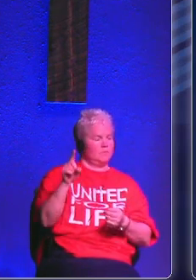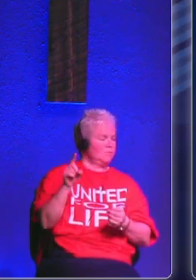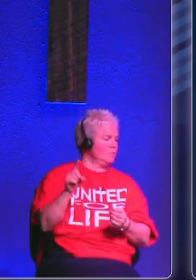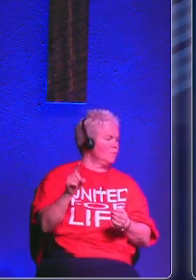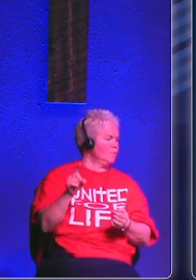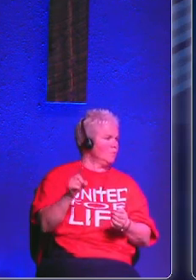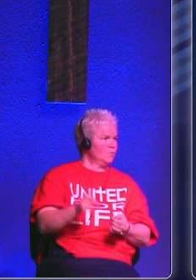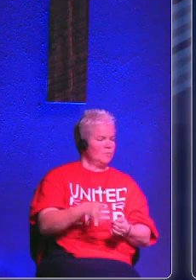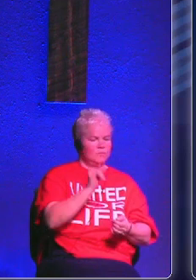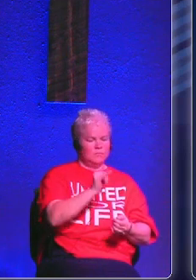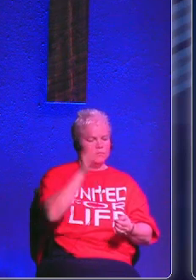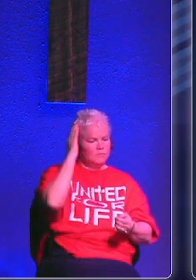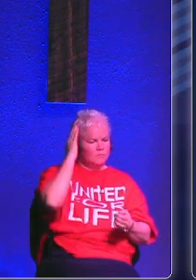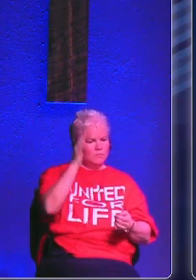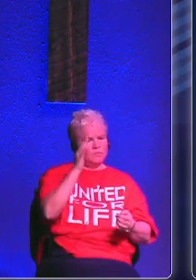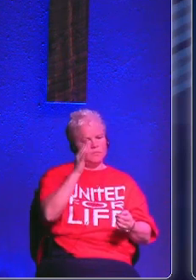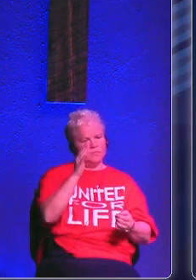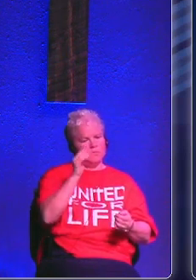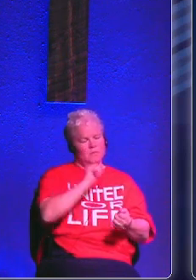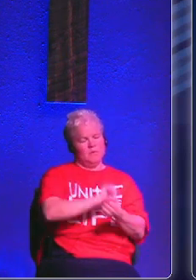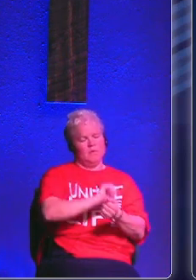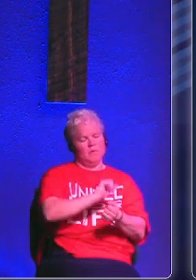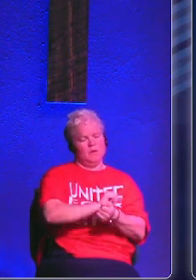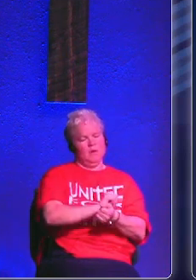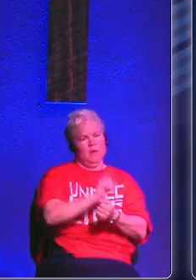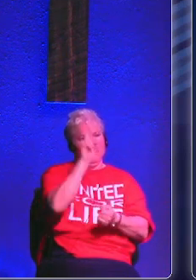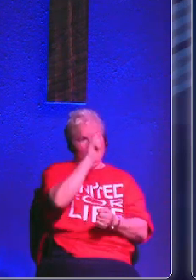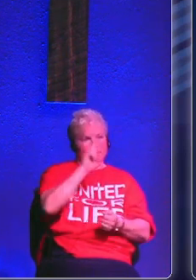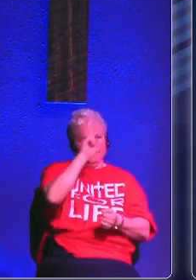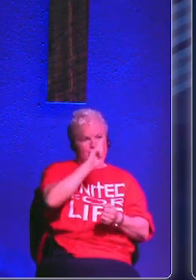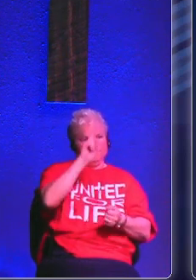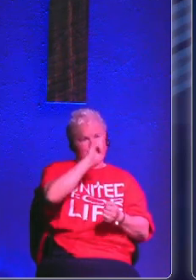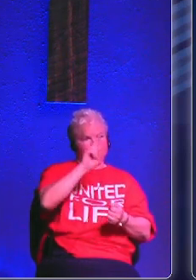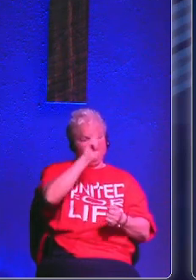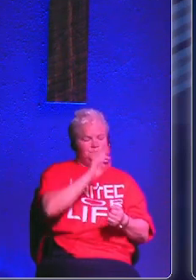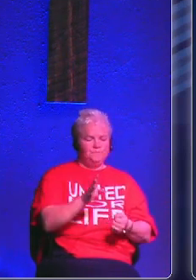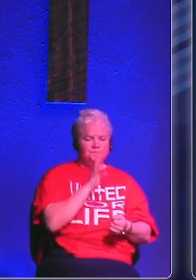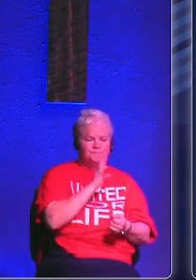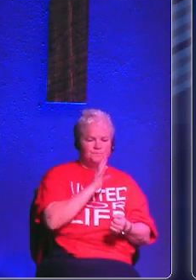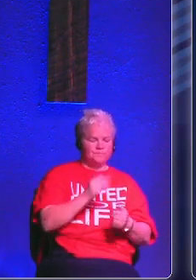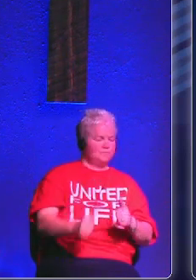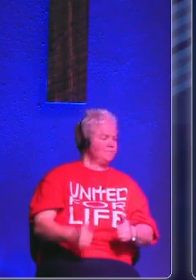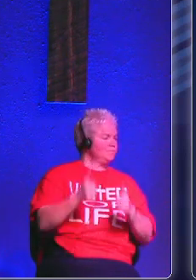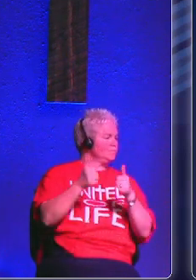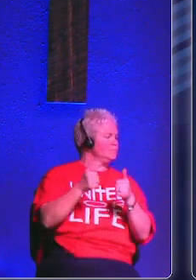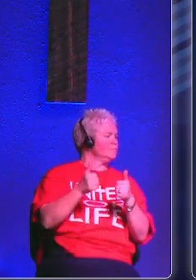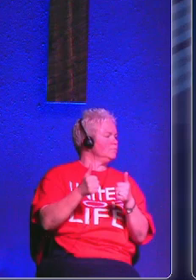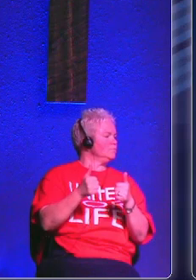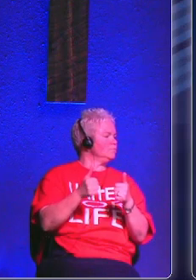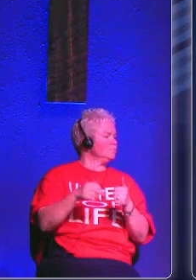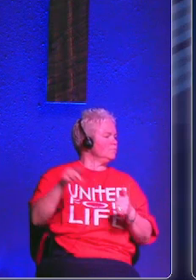first. And then I will have the ability to use you to speak into that life.